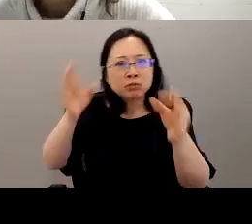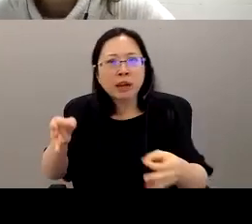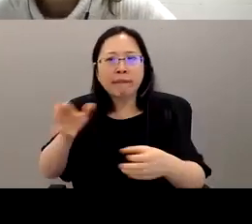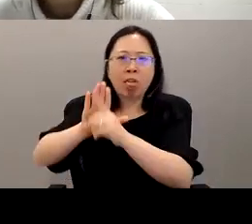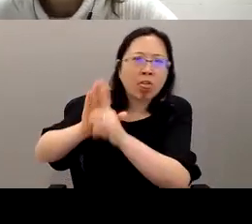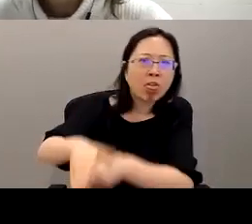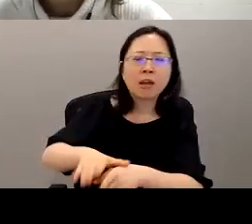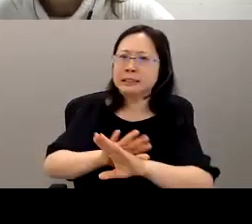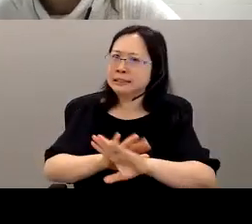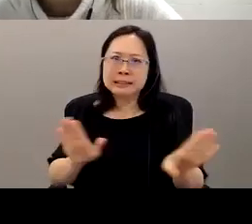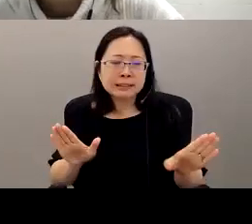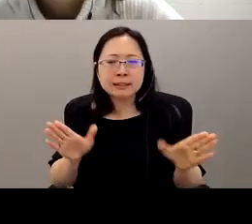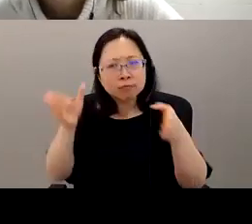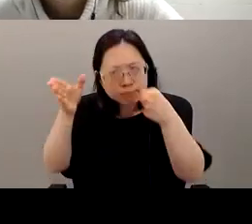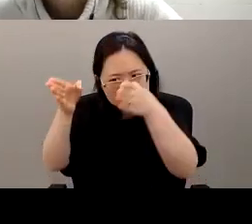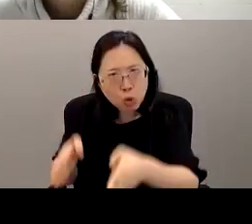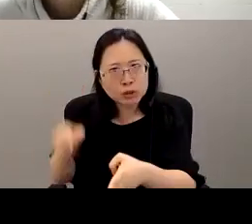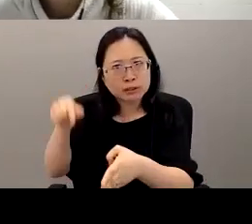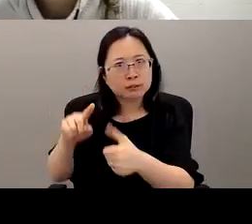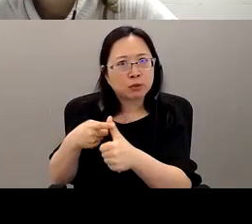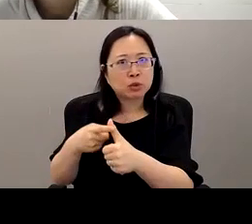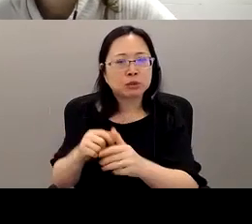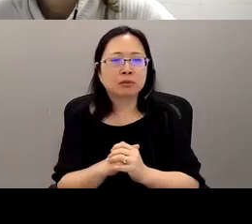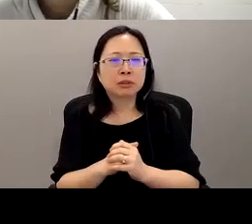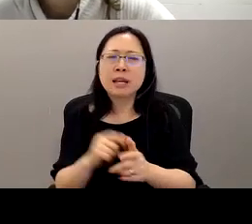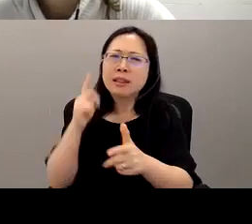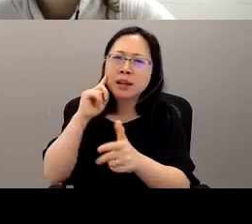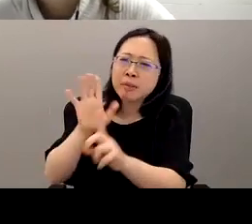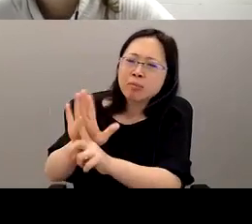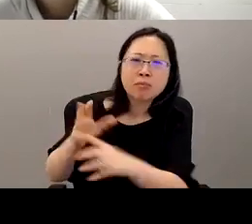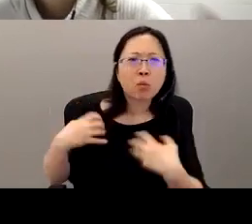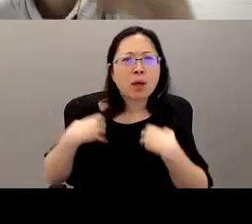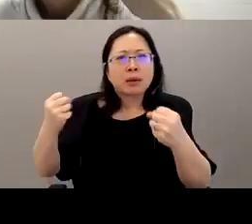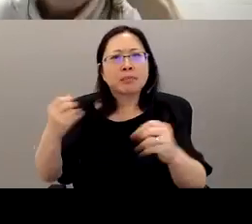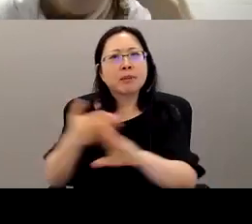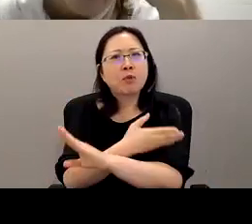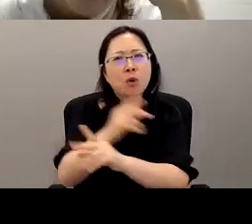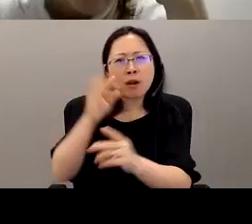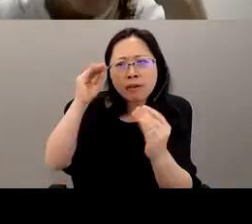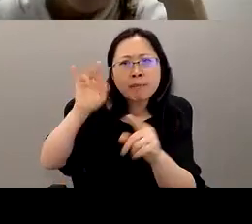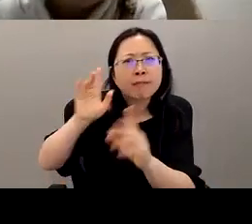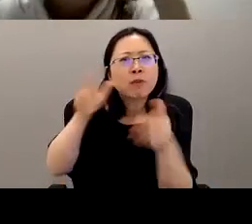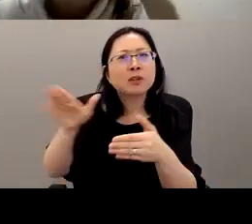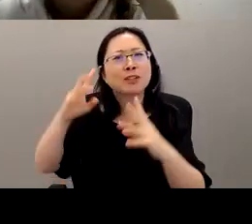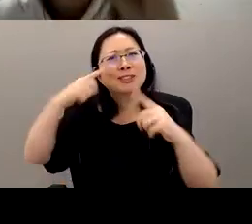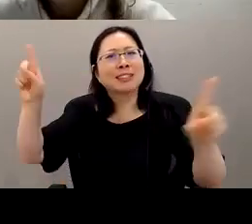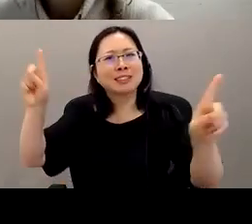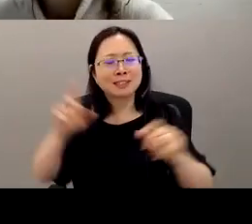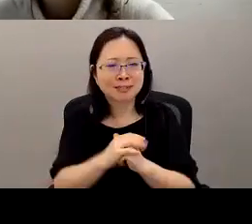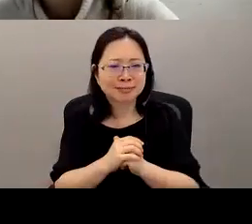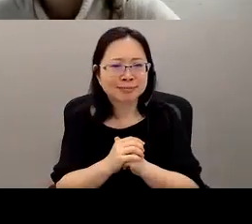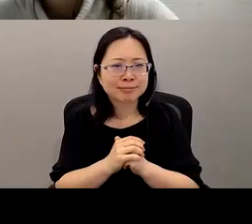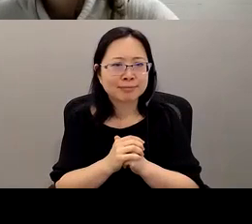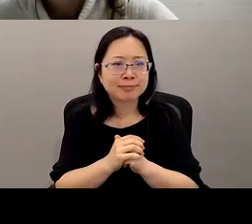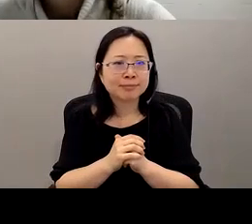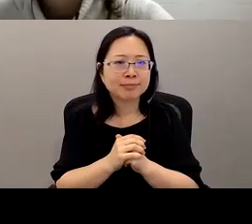that we think about people's well-being before we think about success. And Kay Pranis and